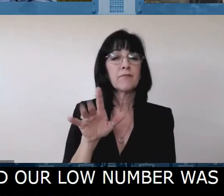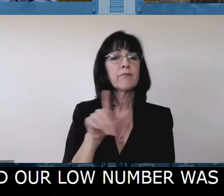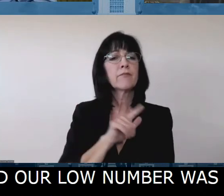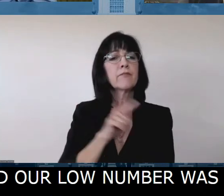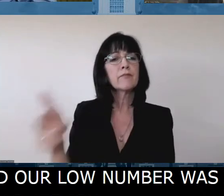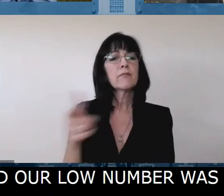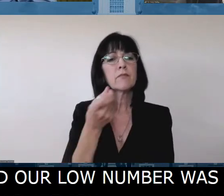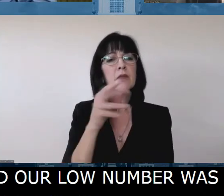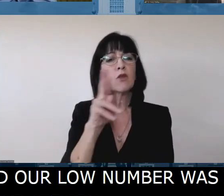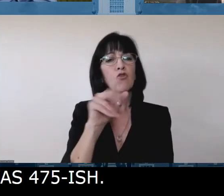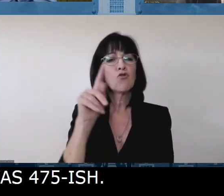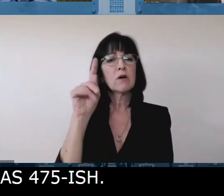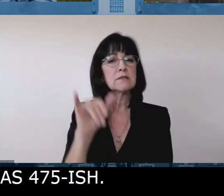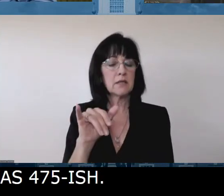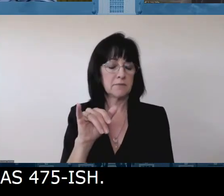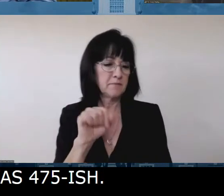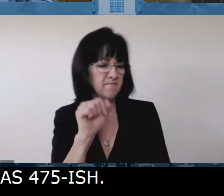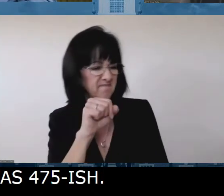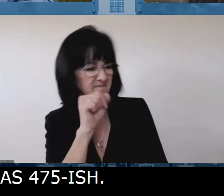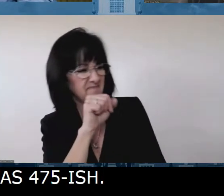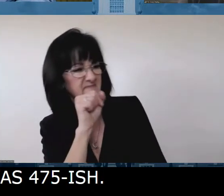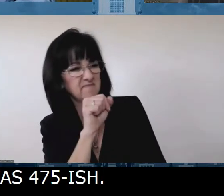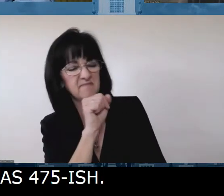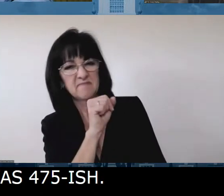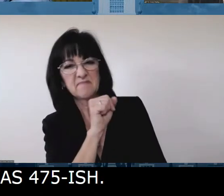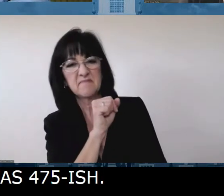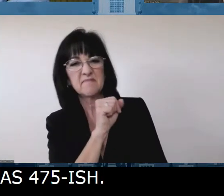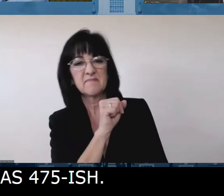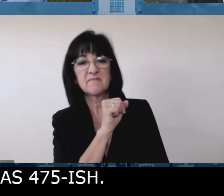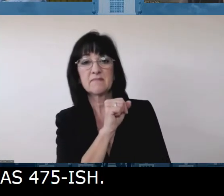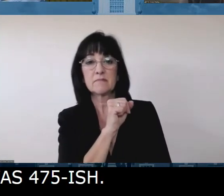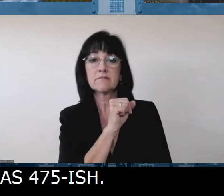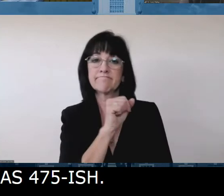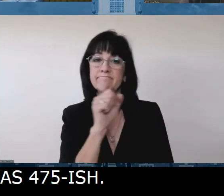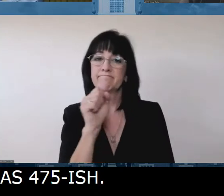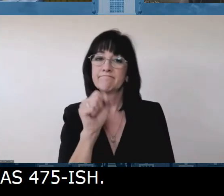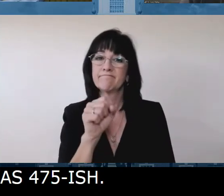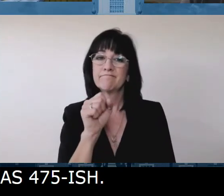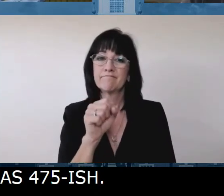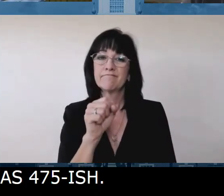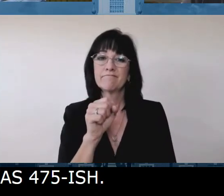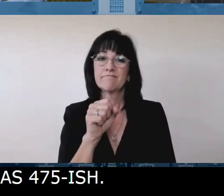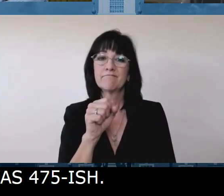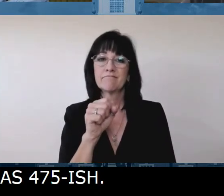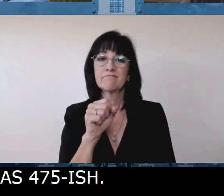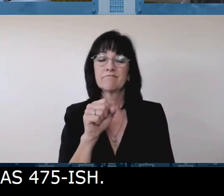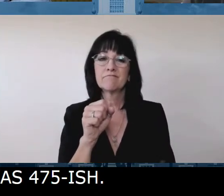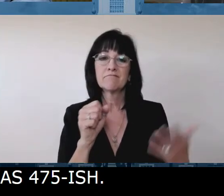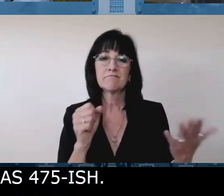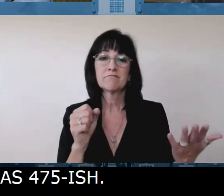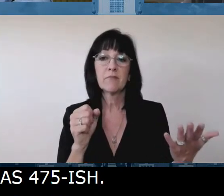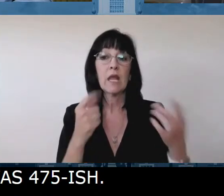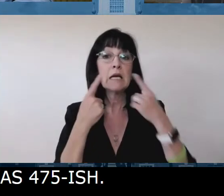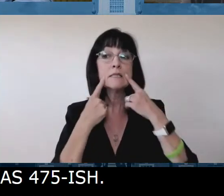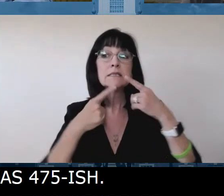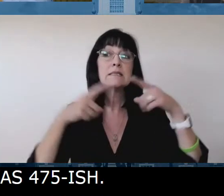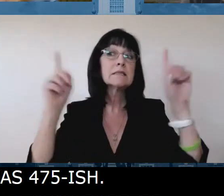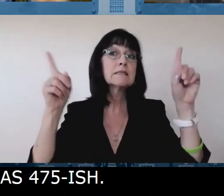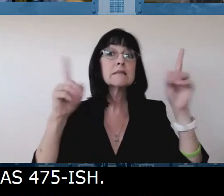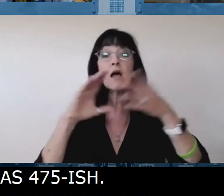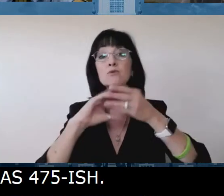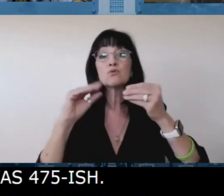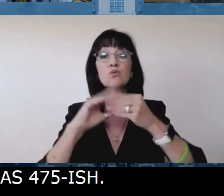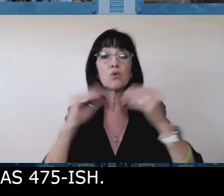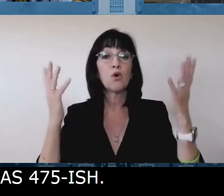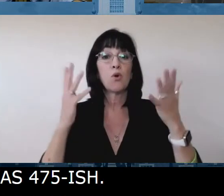Yeah, so I think a success story certainly of the vaccination work so far is if you look at our My